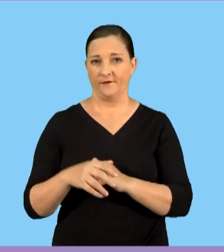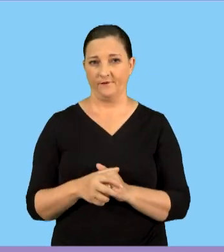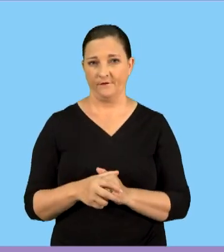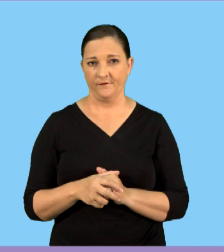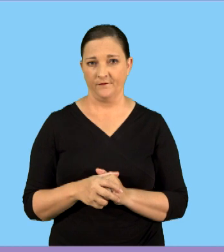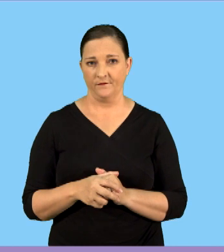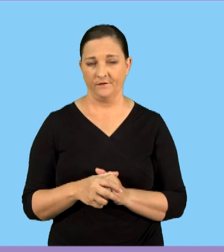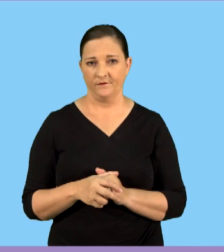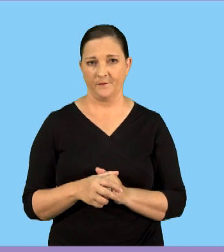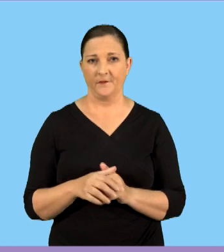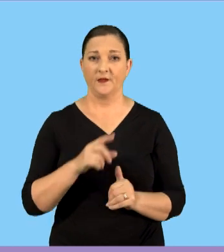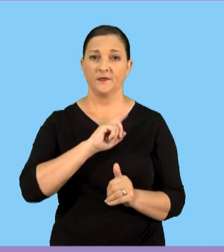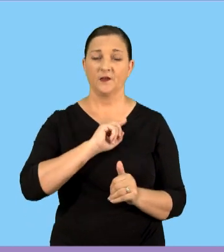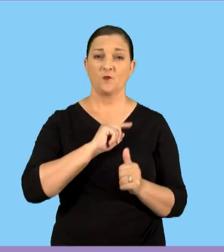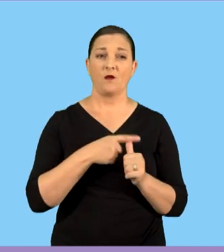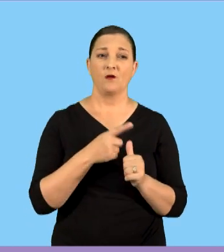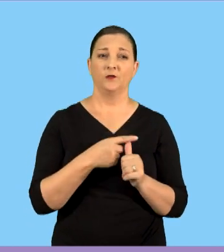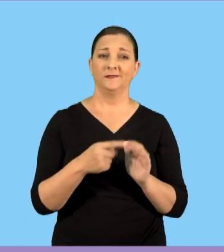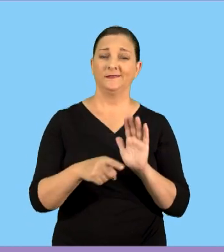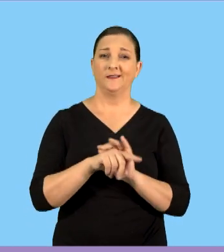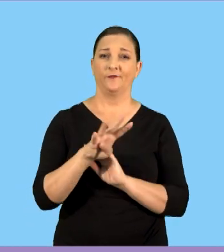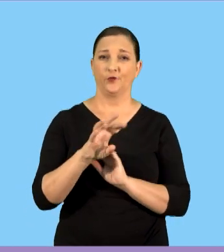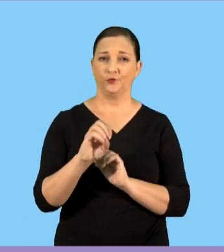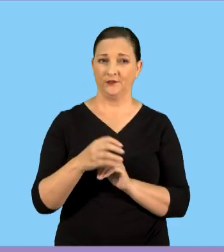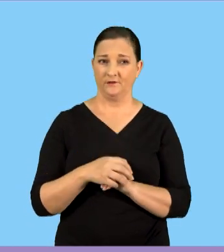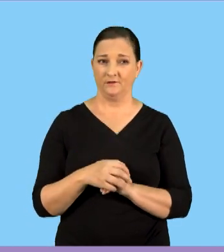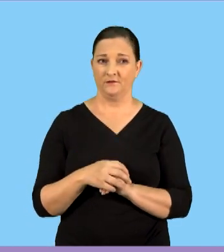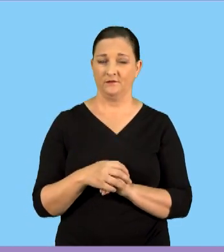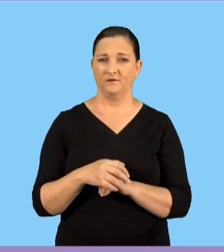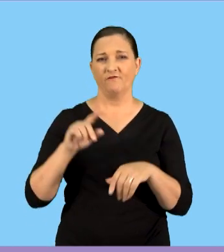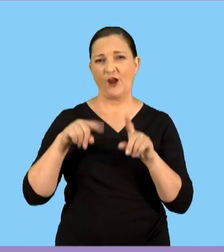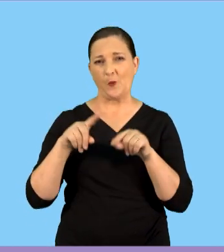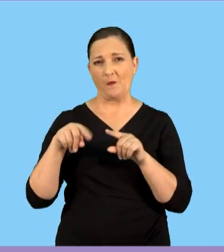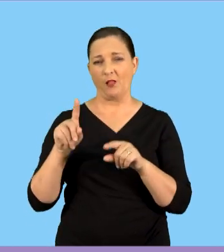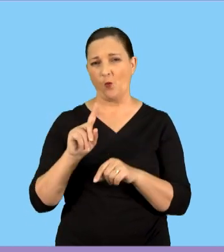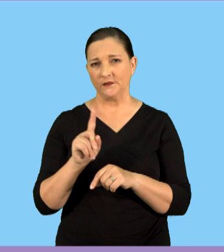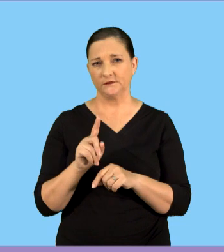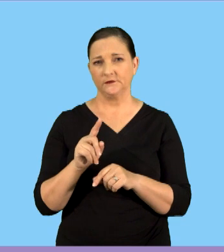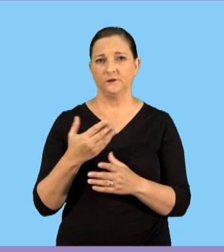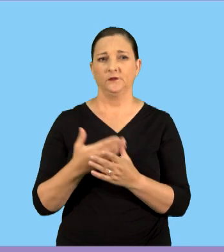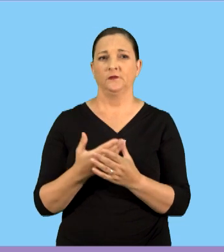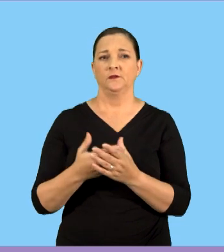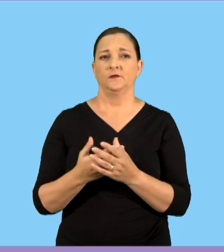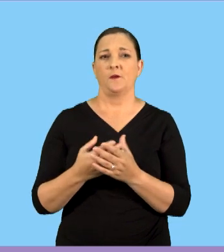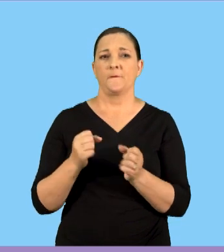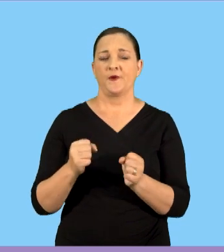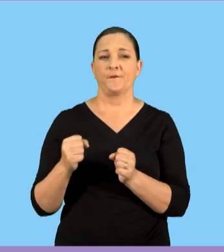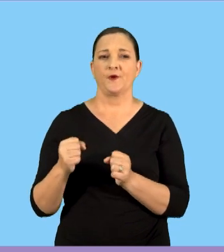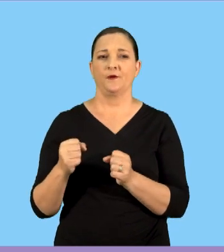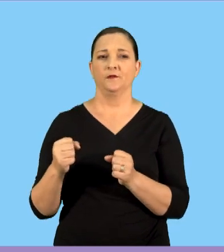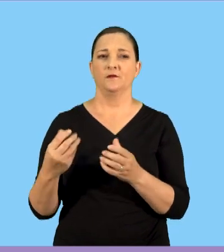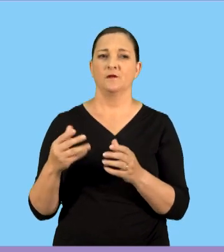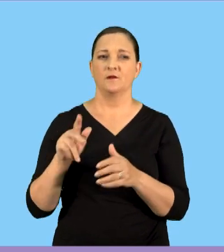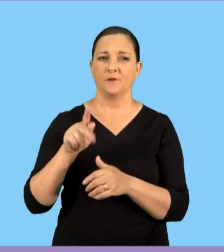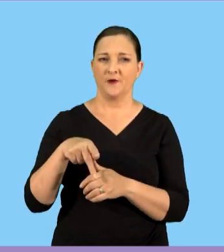5. That gives me a negative 40. And as for the variable, we are going to leave it